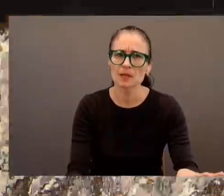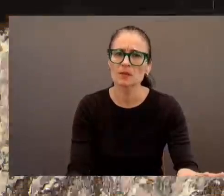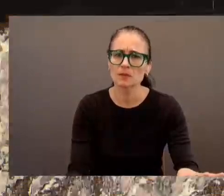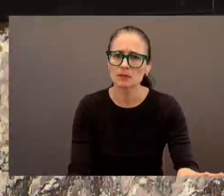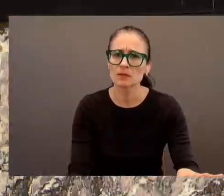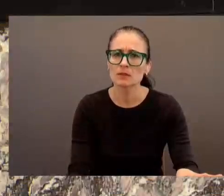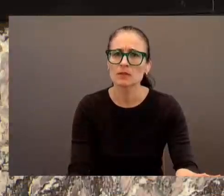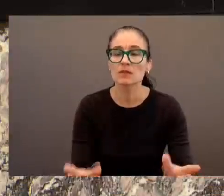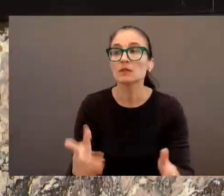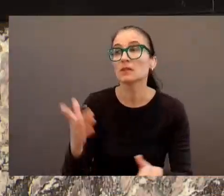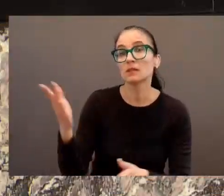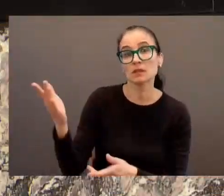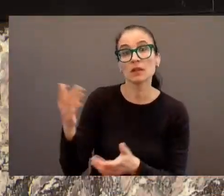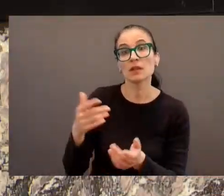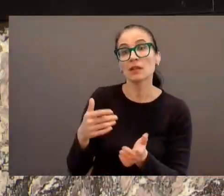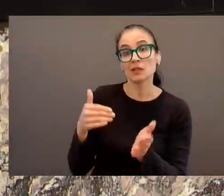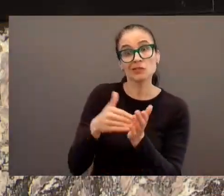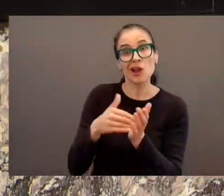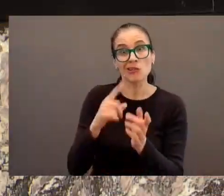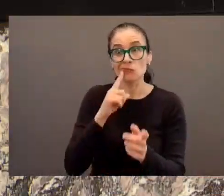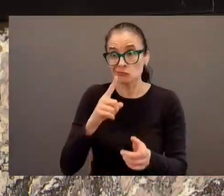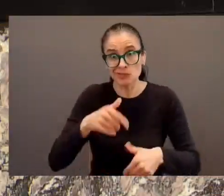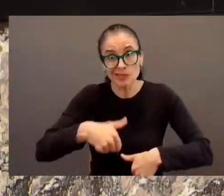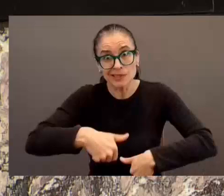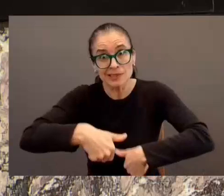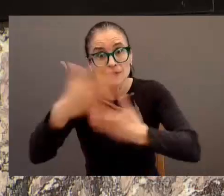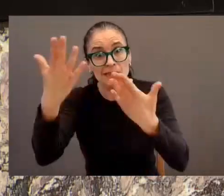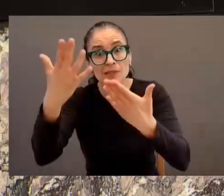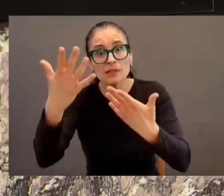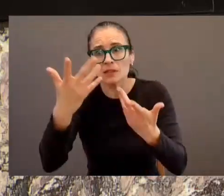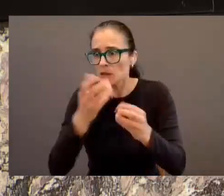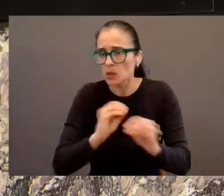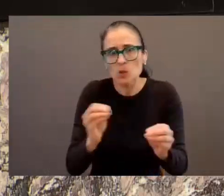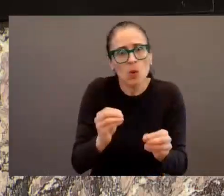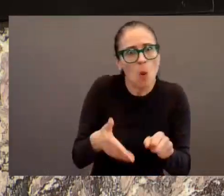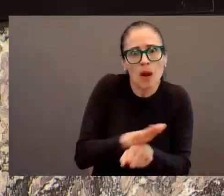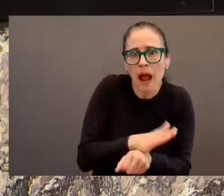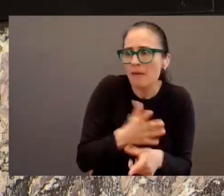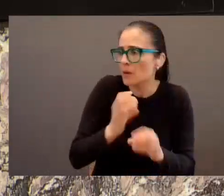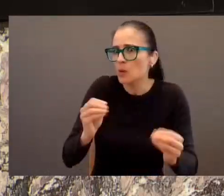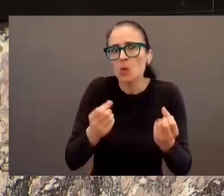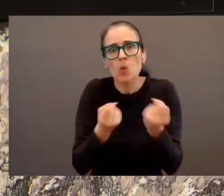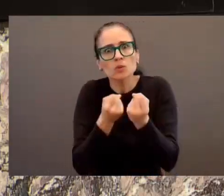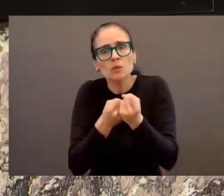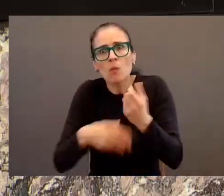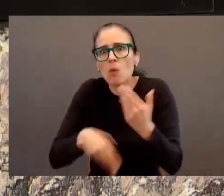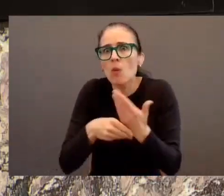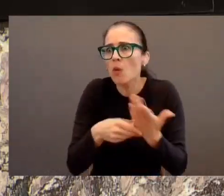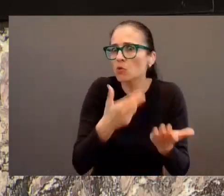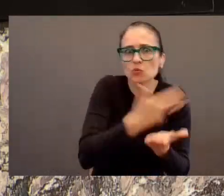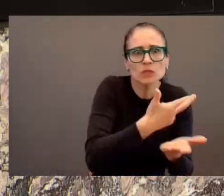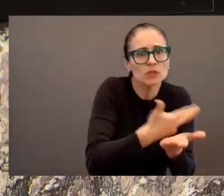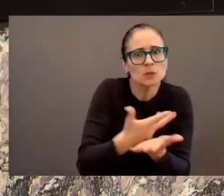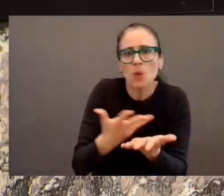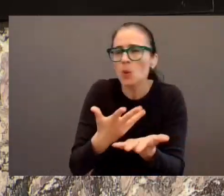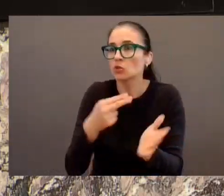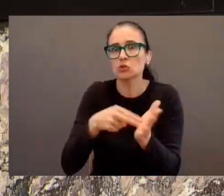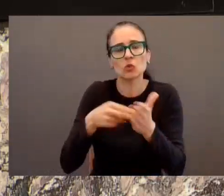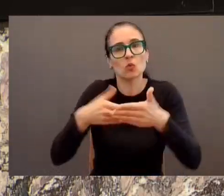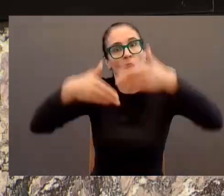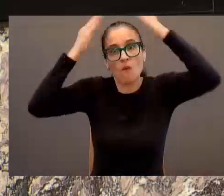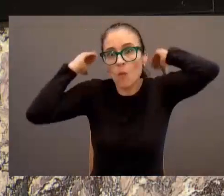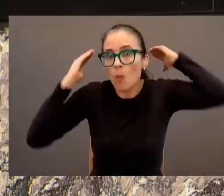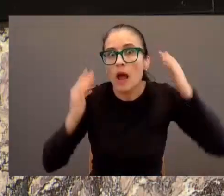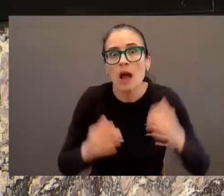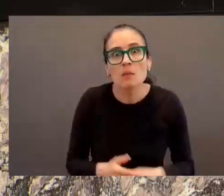no coverage plan, no extra support, and no additional resources. Nurses are overwhelmed, and ER doctors are being forced to cover